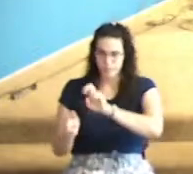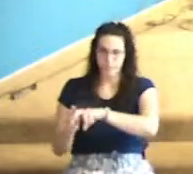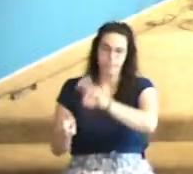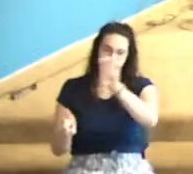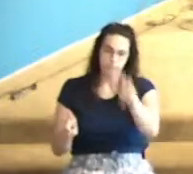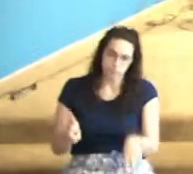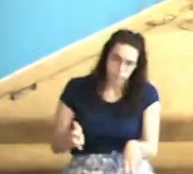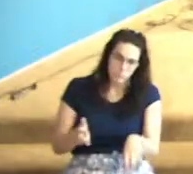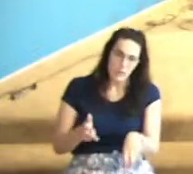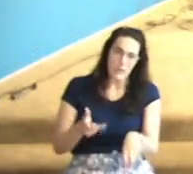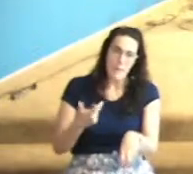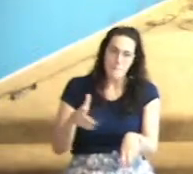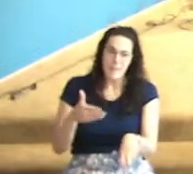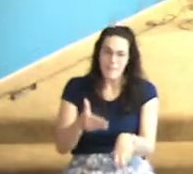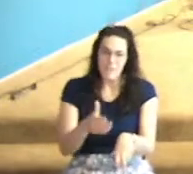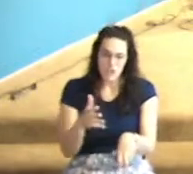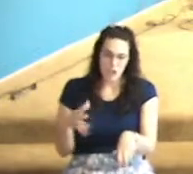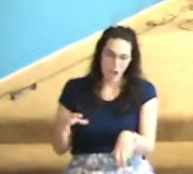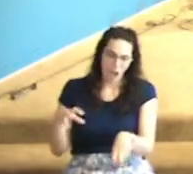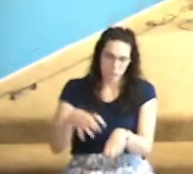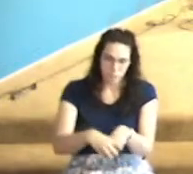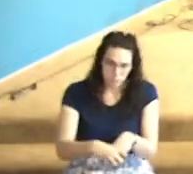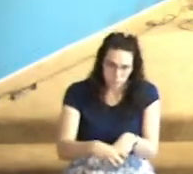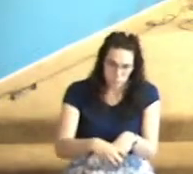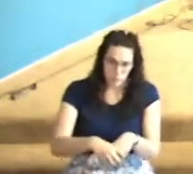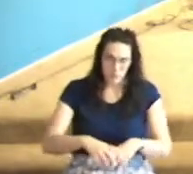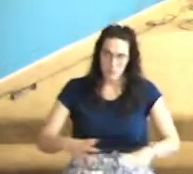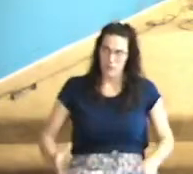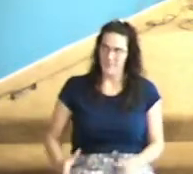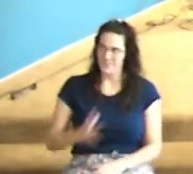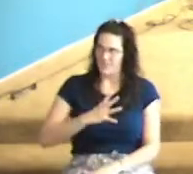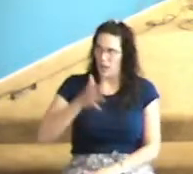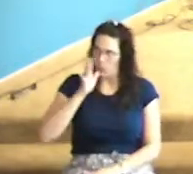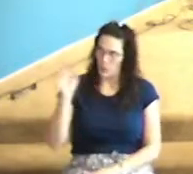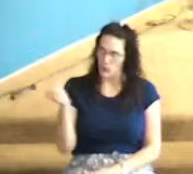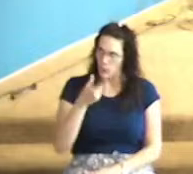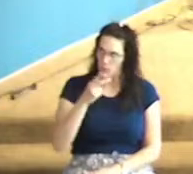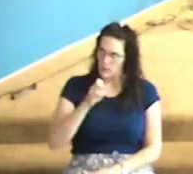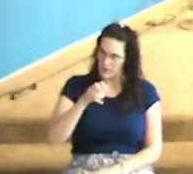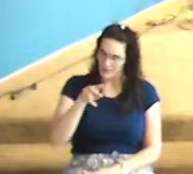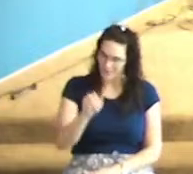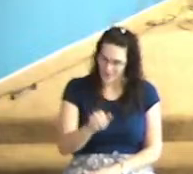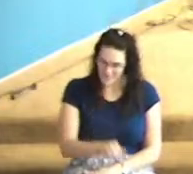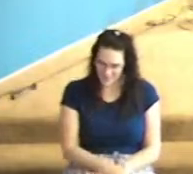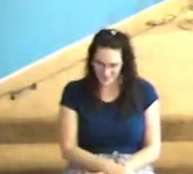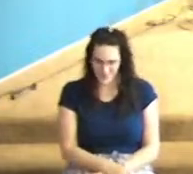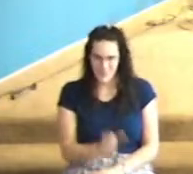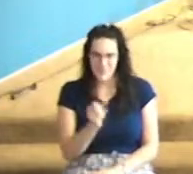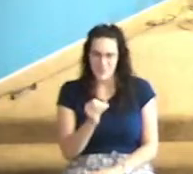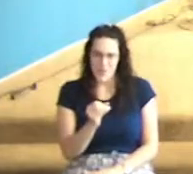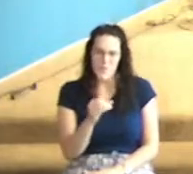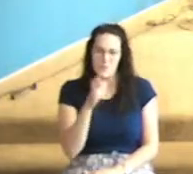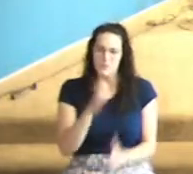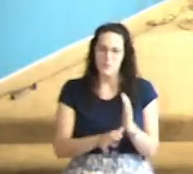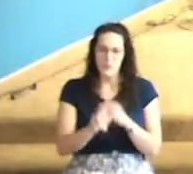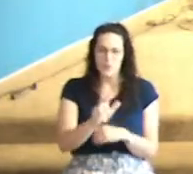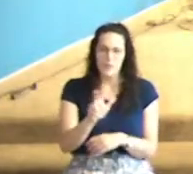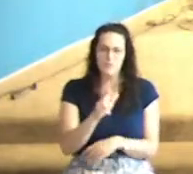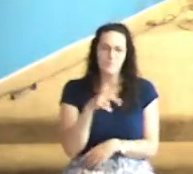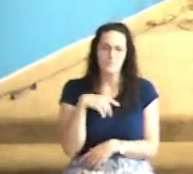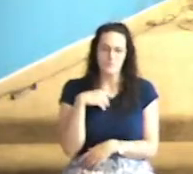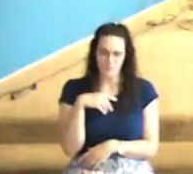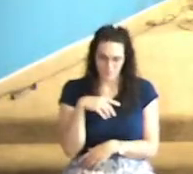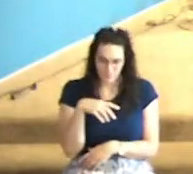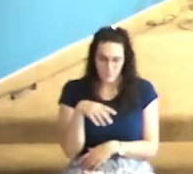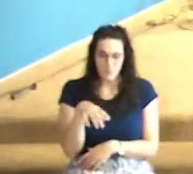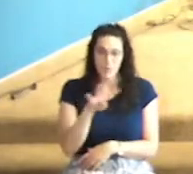out. Jonah says, okay, I will go. And he goes to Nineveh. This is Jonah chapter 3. And he has a sermon. He probably was pretty happy about